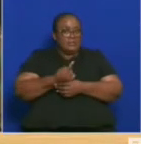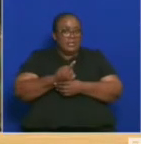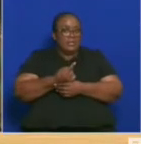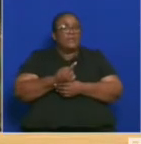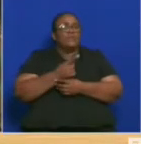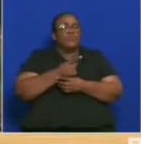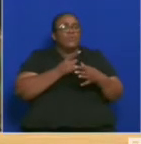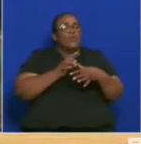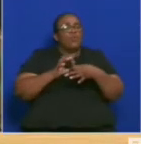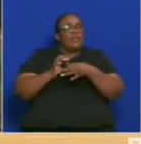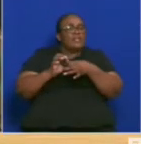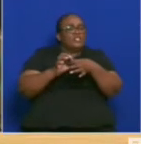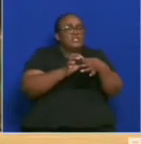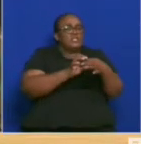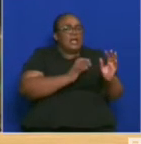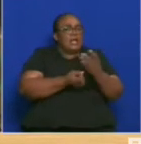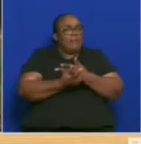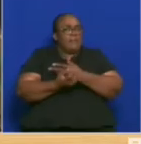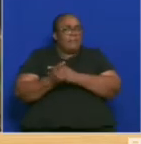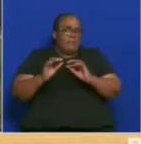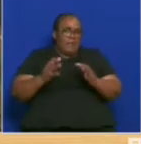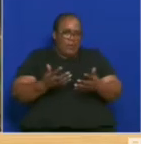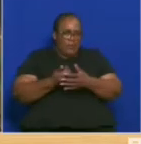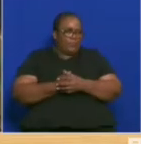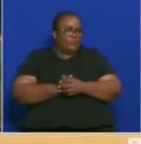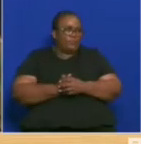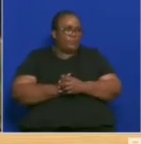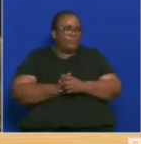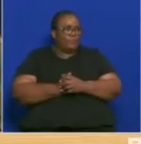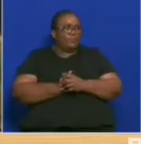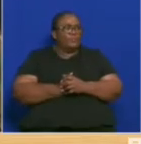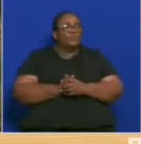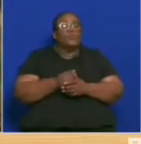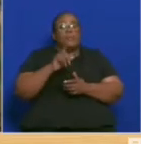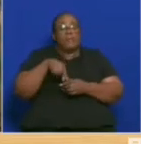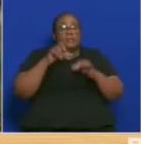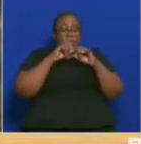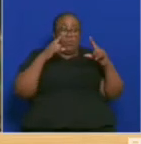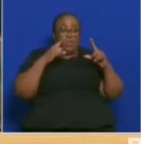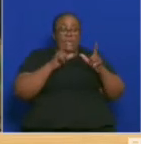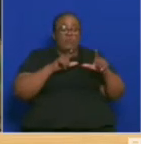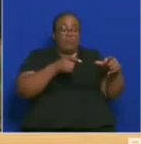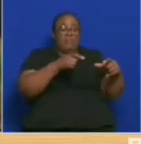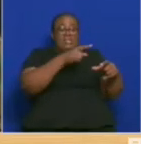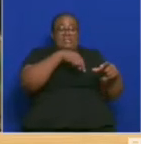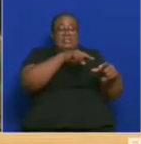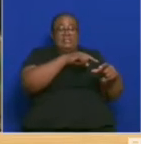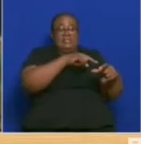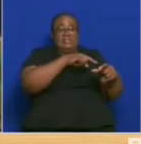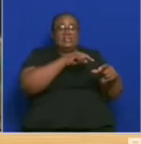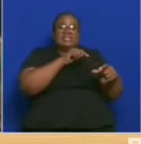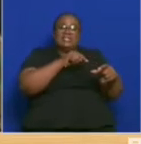reflected in my submissions. It should be noted that the ad hoc committee does not possess the extensive